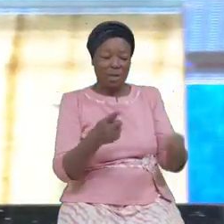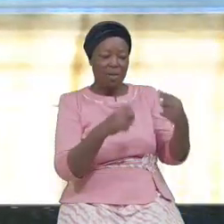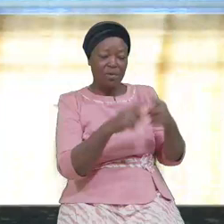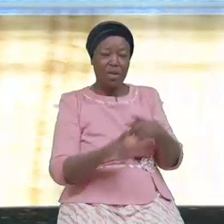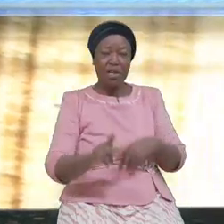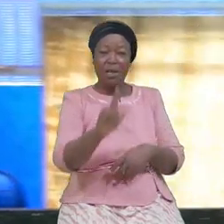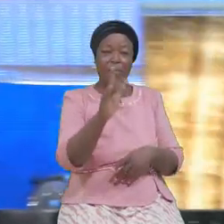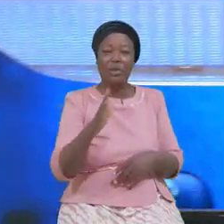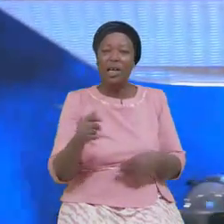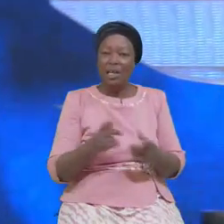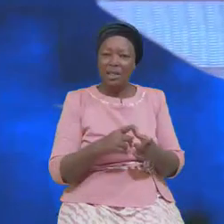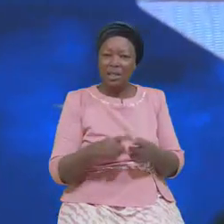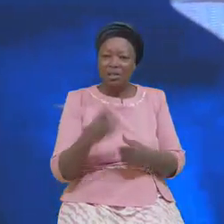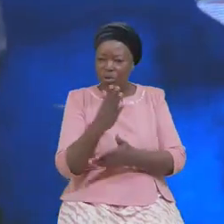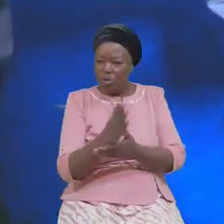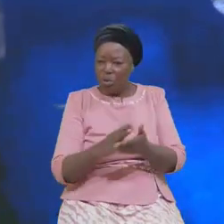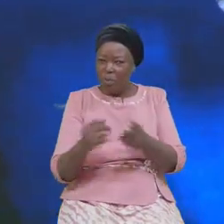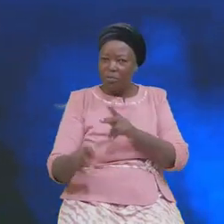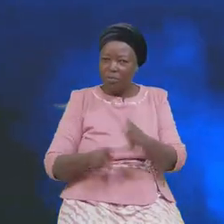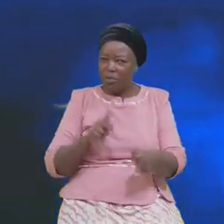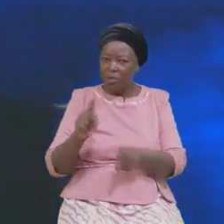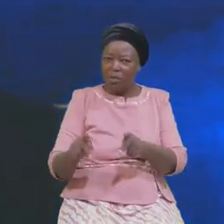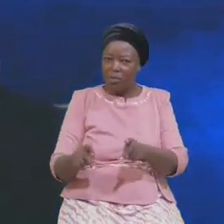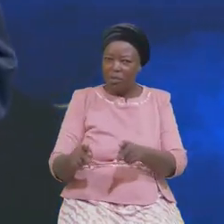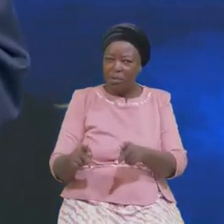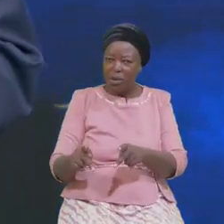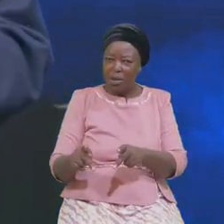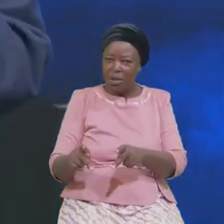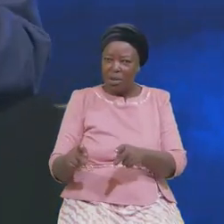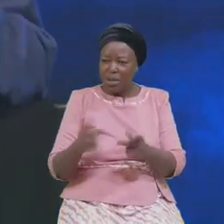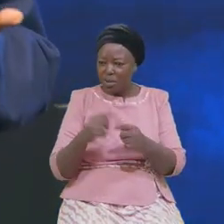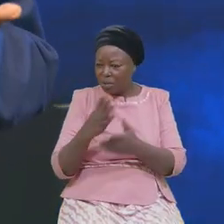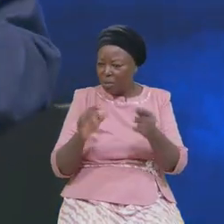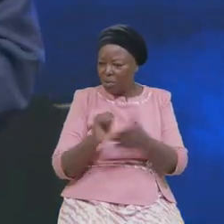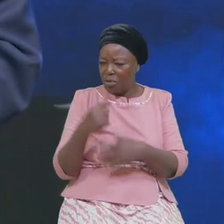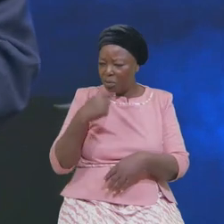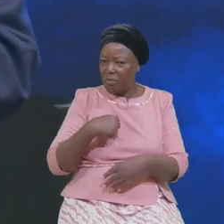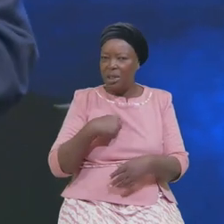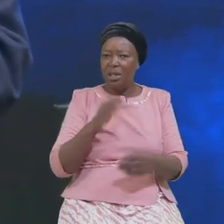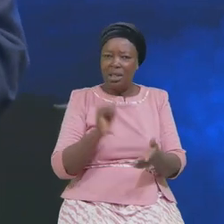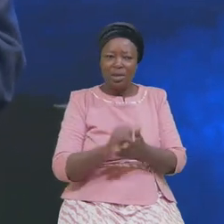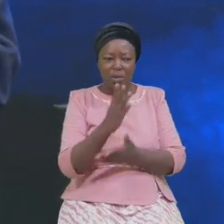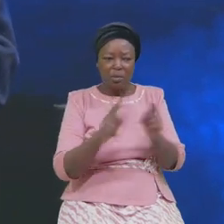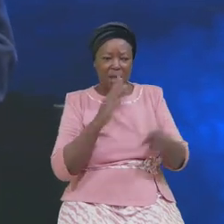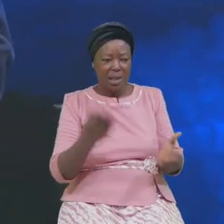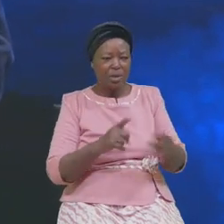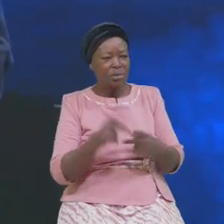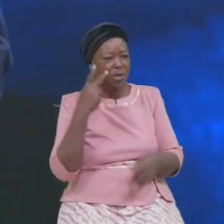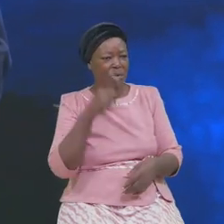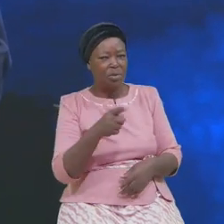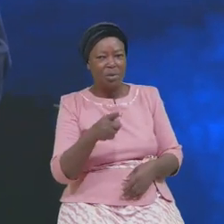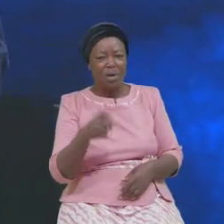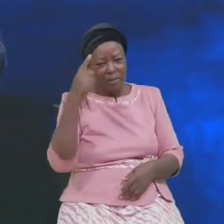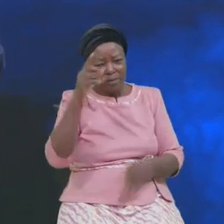airport, some of the people, the security person told me, some people are here to see you for